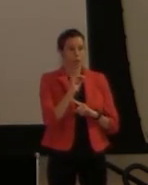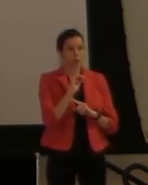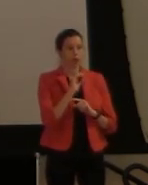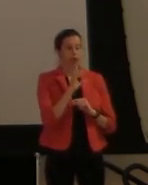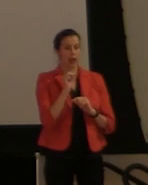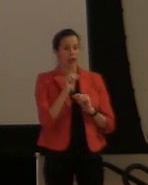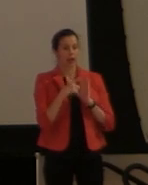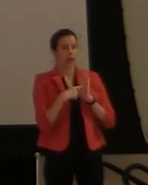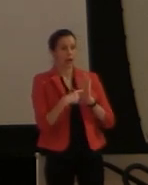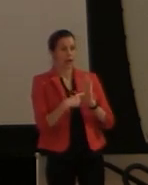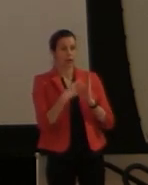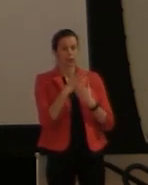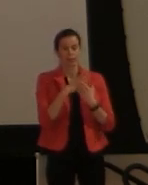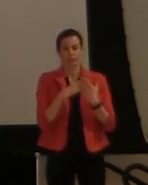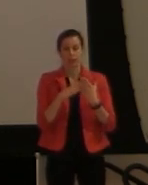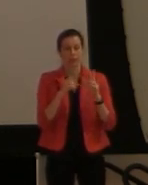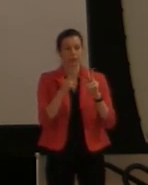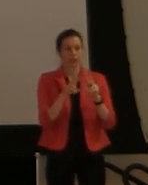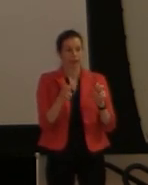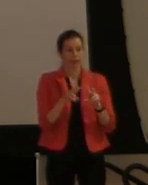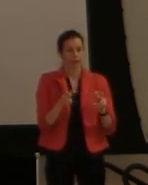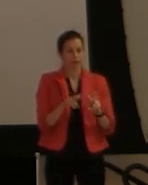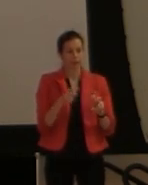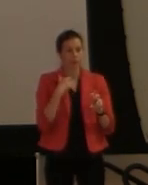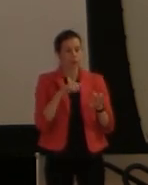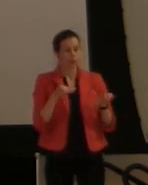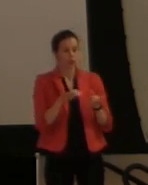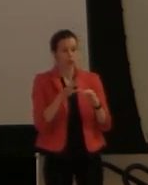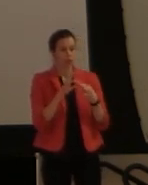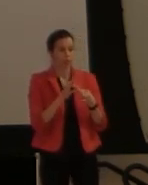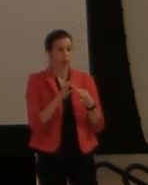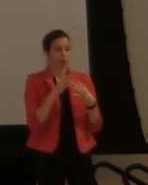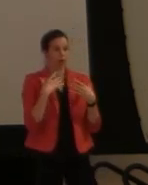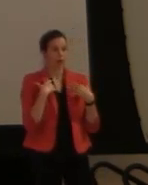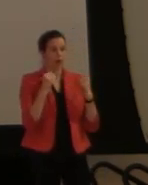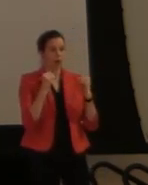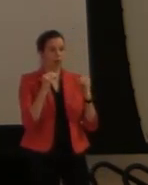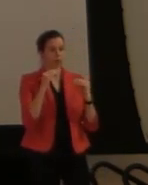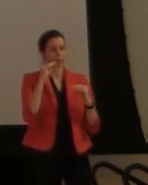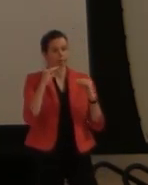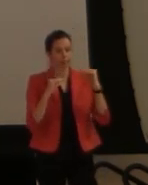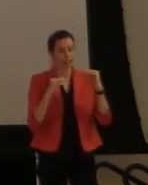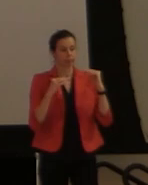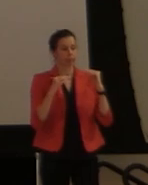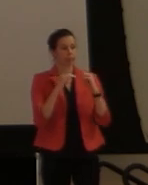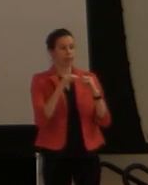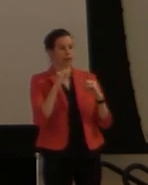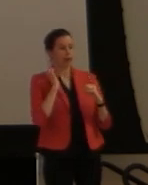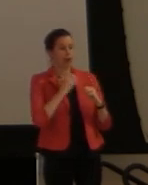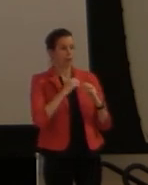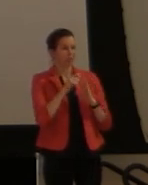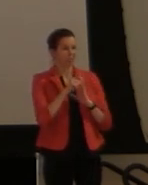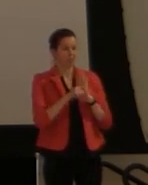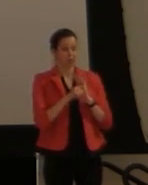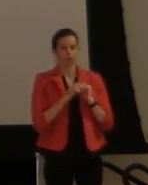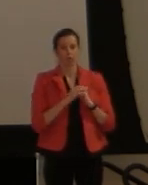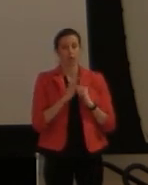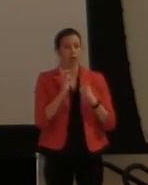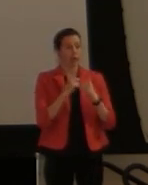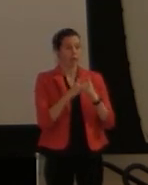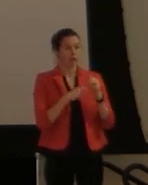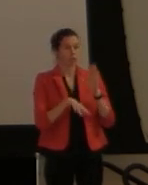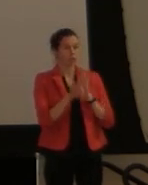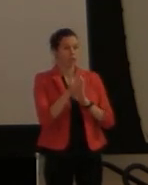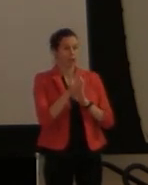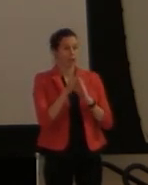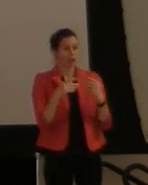of the analysis that we've done around health disparities and health inequities in our state. So our first key finding is